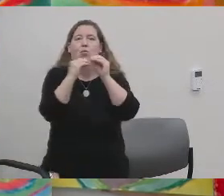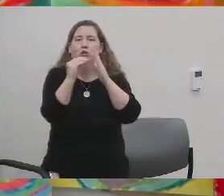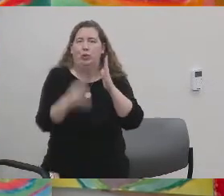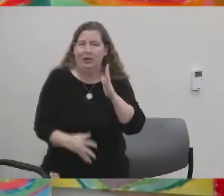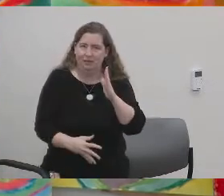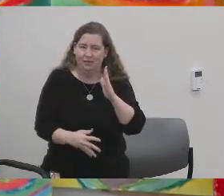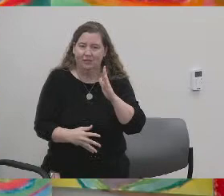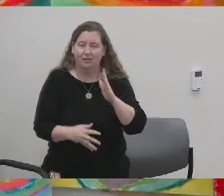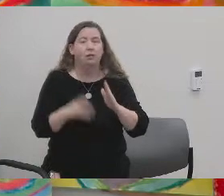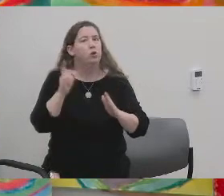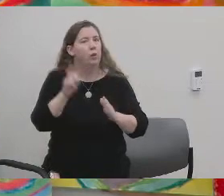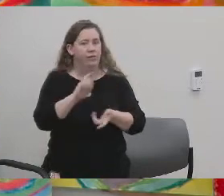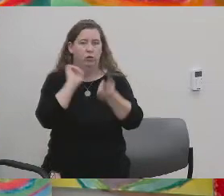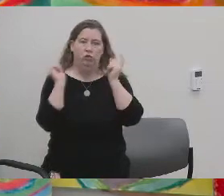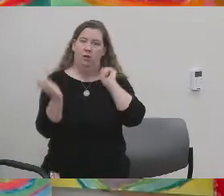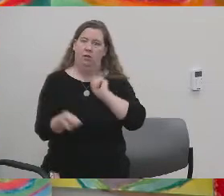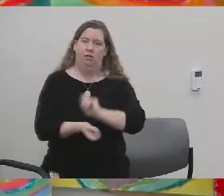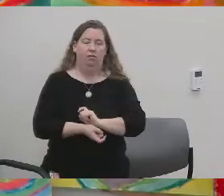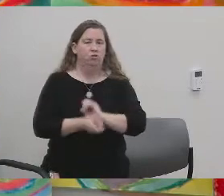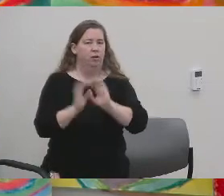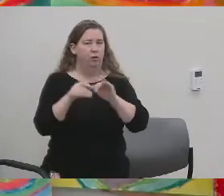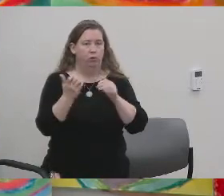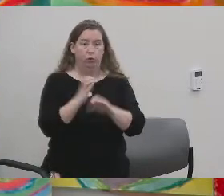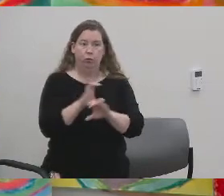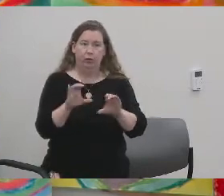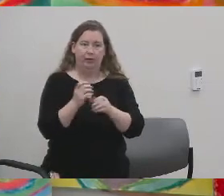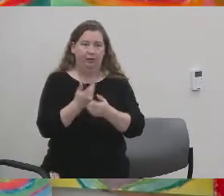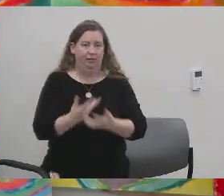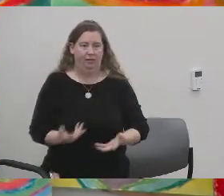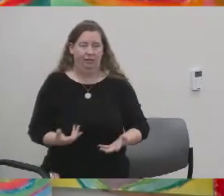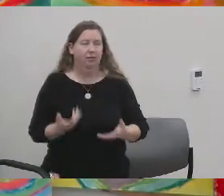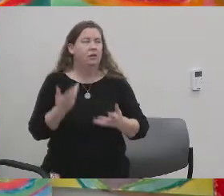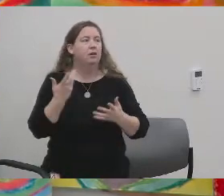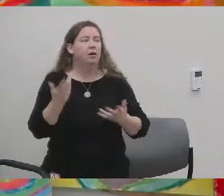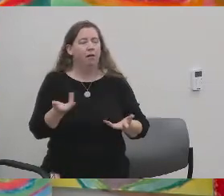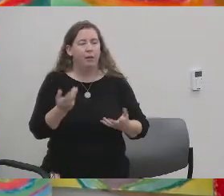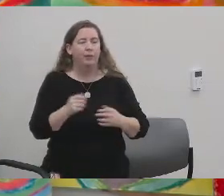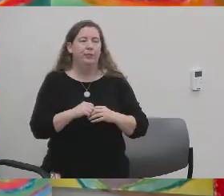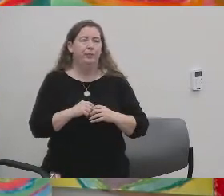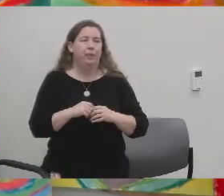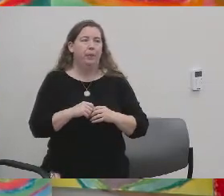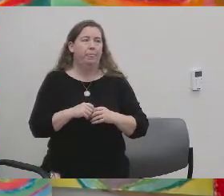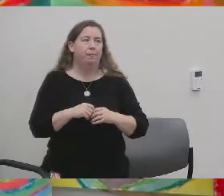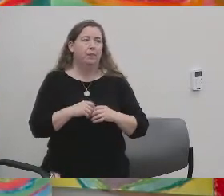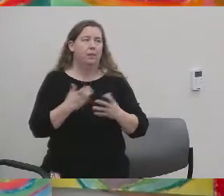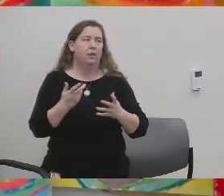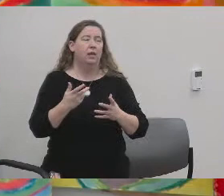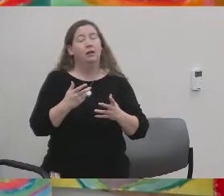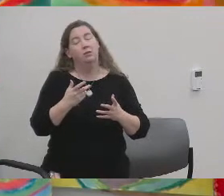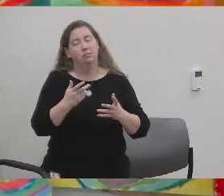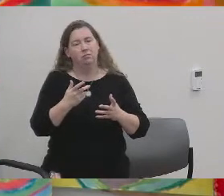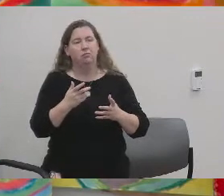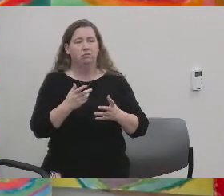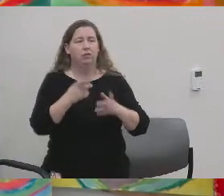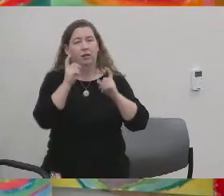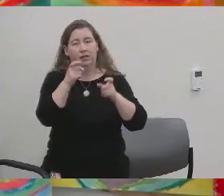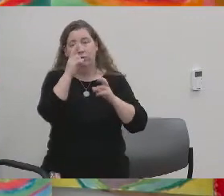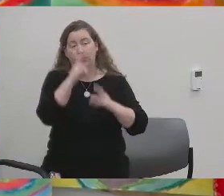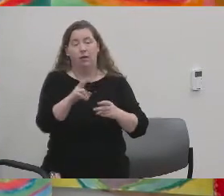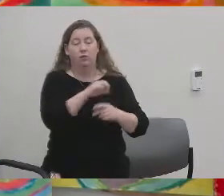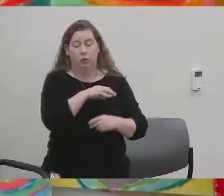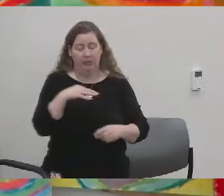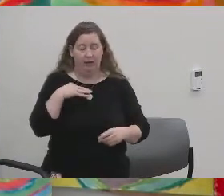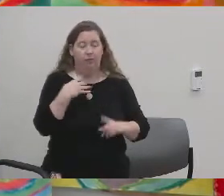courses, they have to rethink all of those pieces as if we're doing it brand new as well. And out of respect to everybody, including our staff